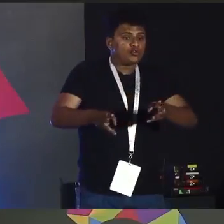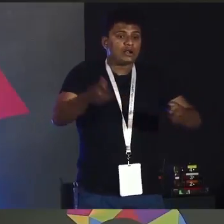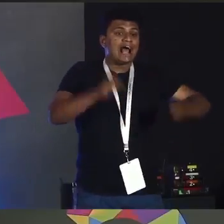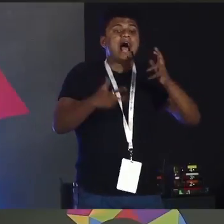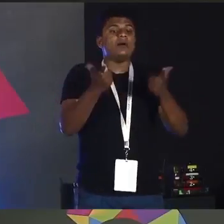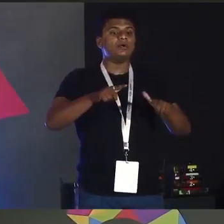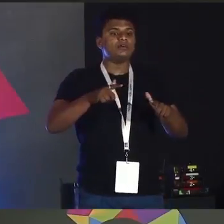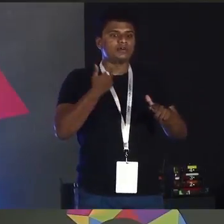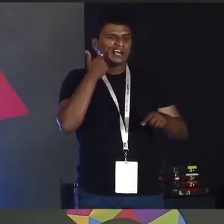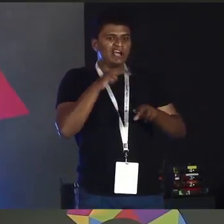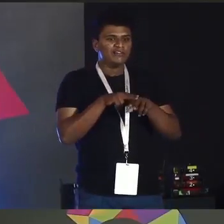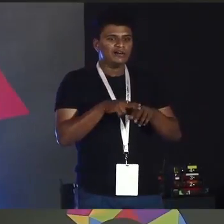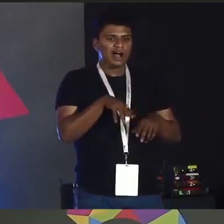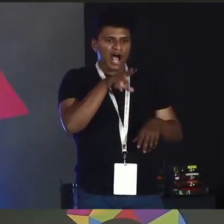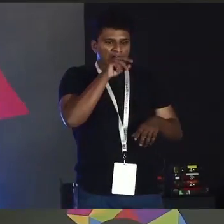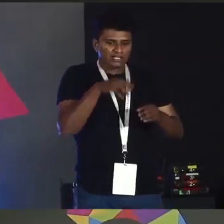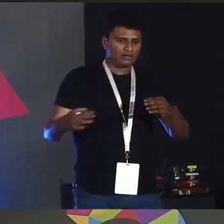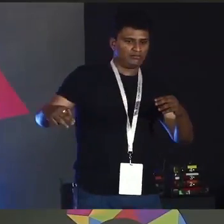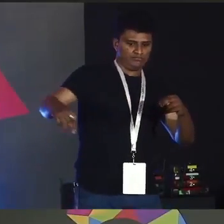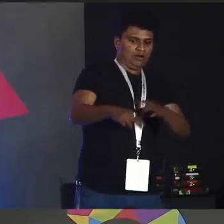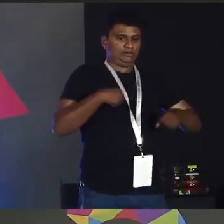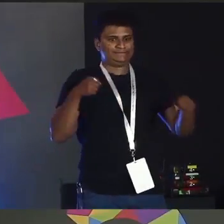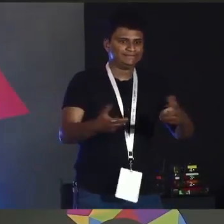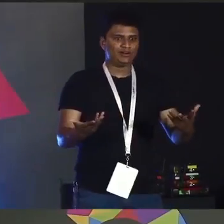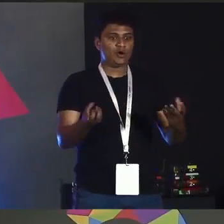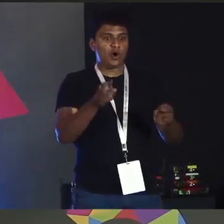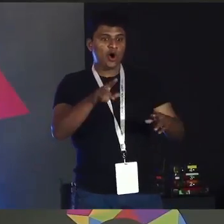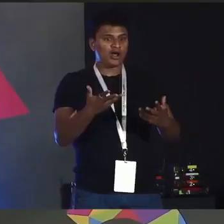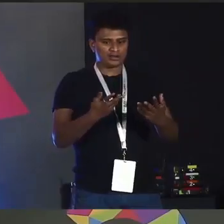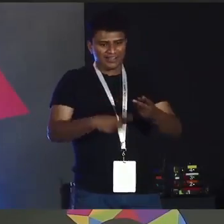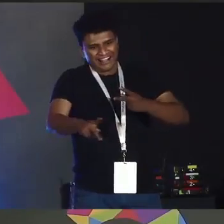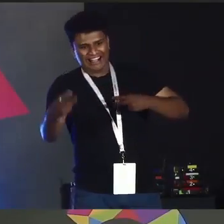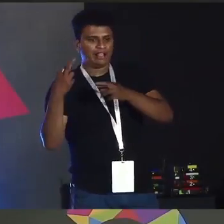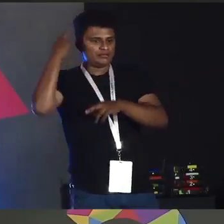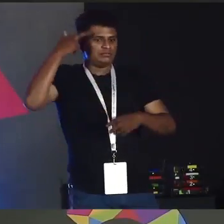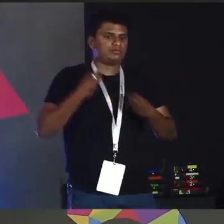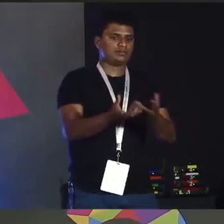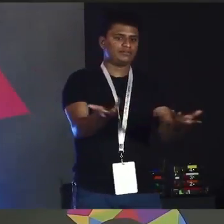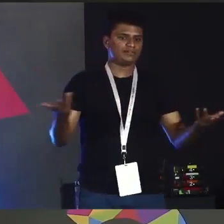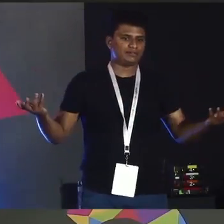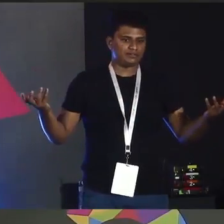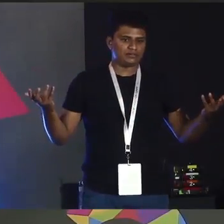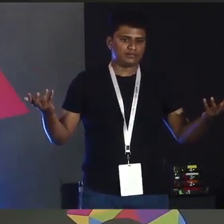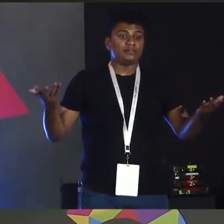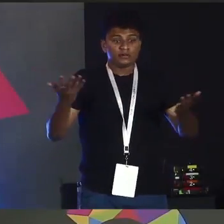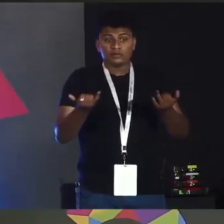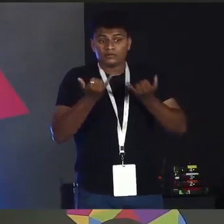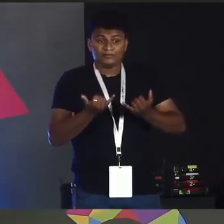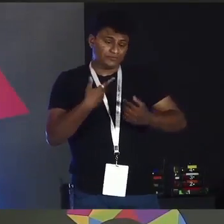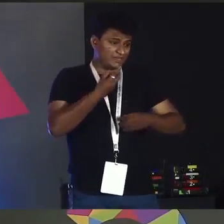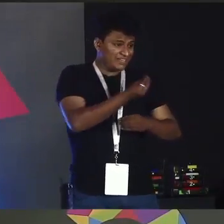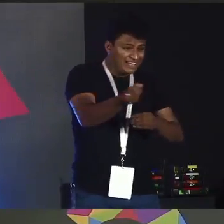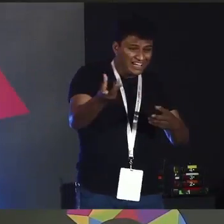because the driver cannot see. So you know what I'm trying to say? That whole lot of us who are in the decision making